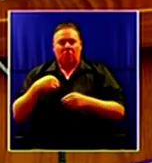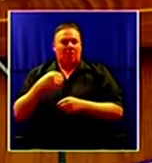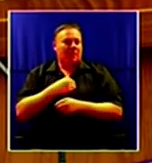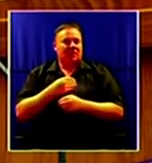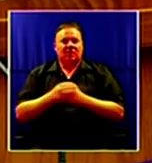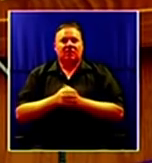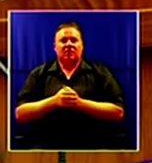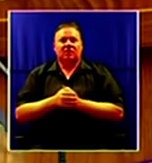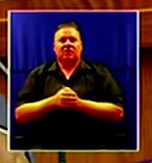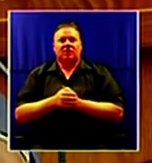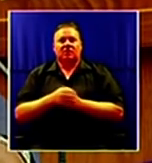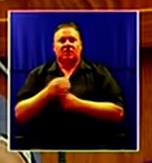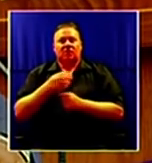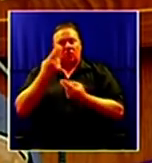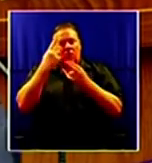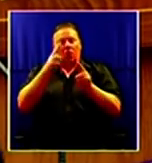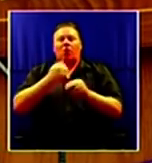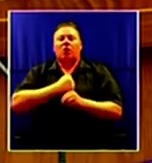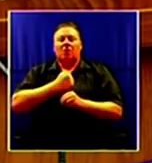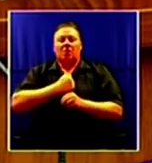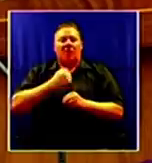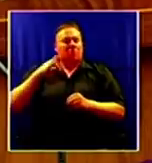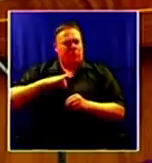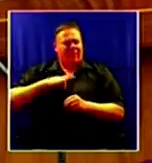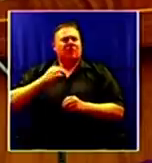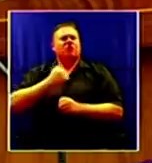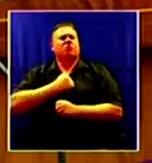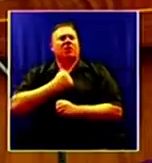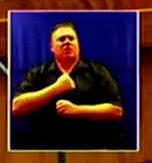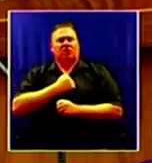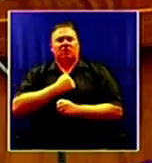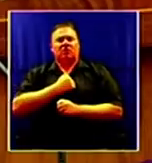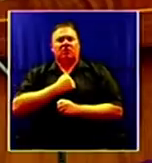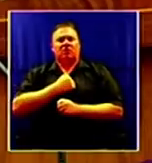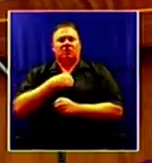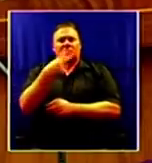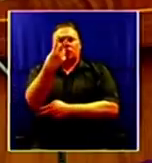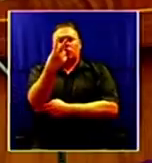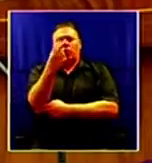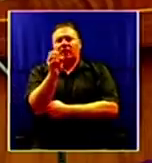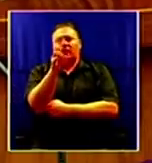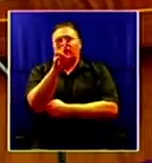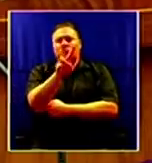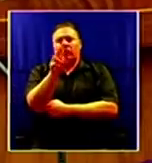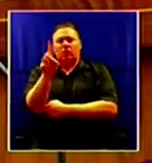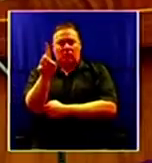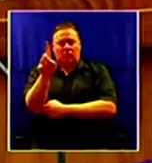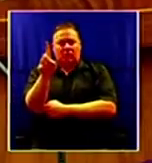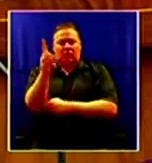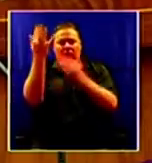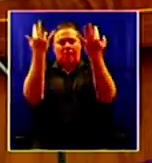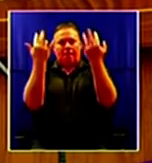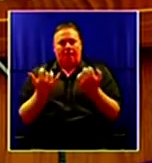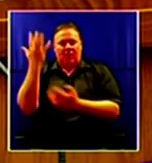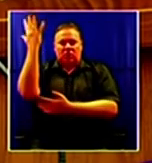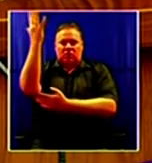It is my singular honor and privilege to present the 2021 budget.